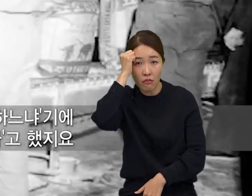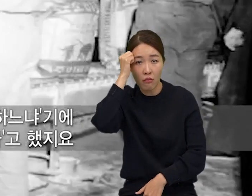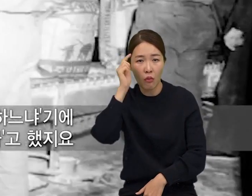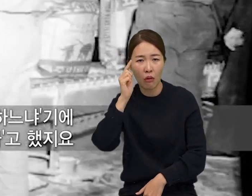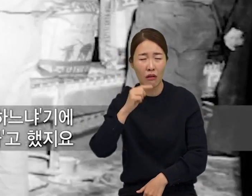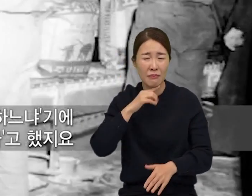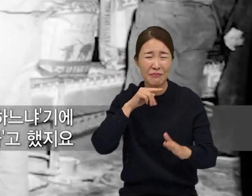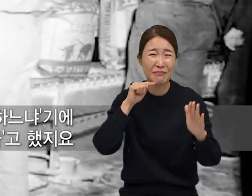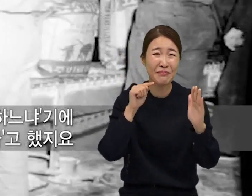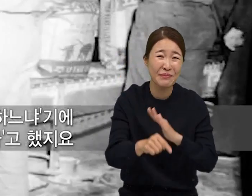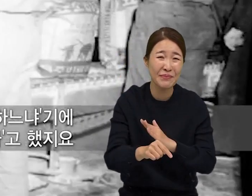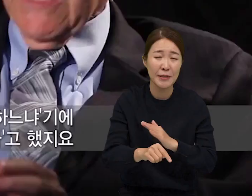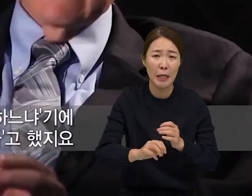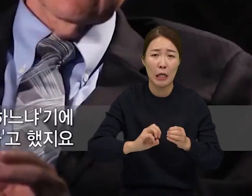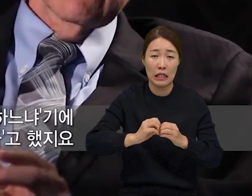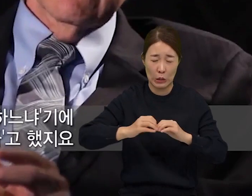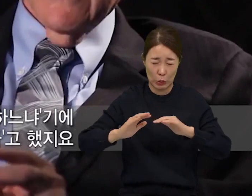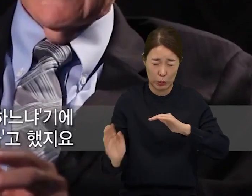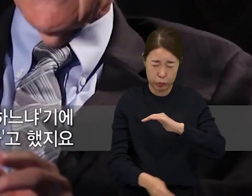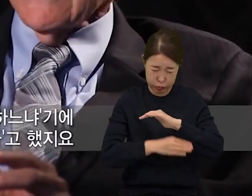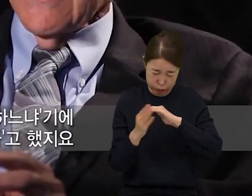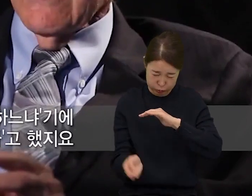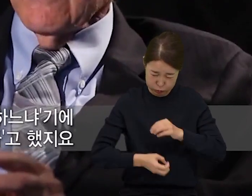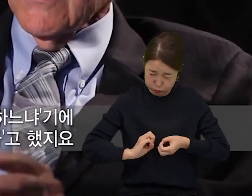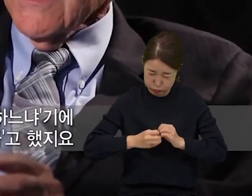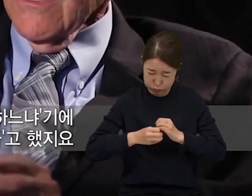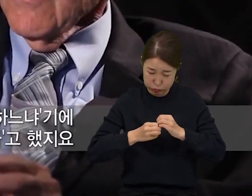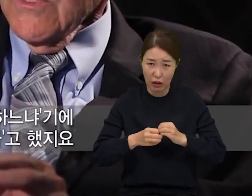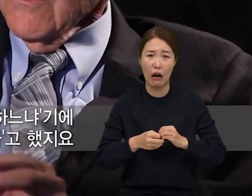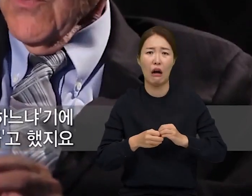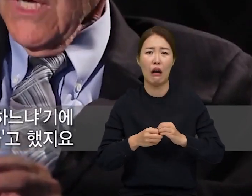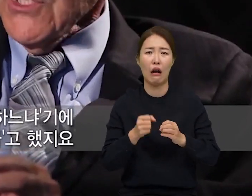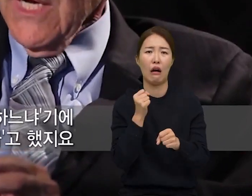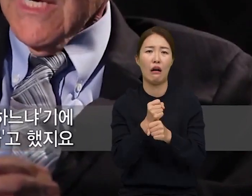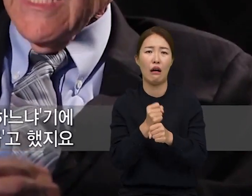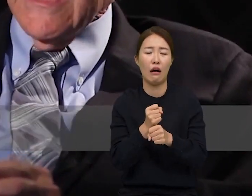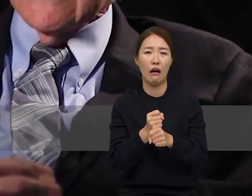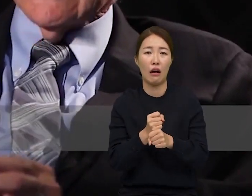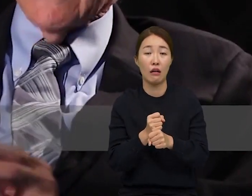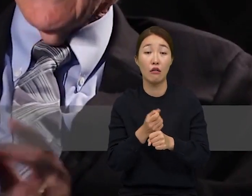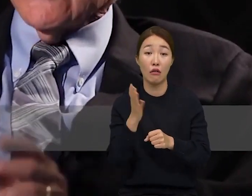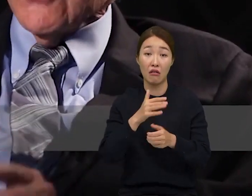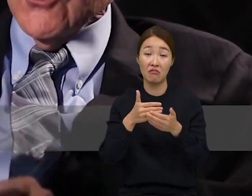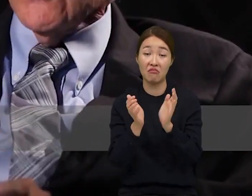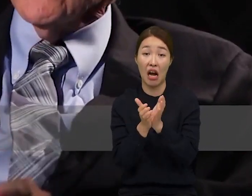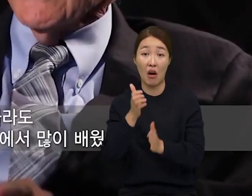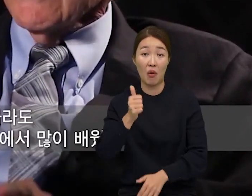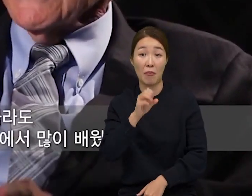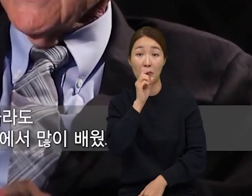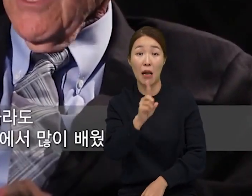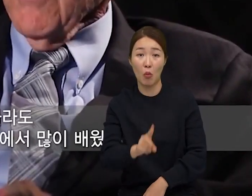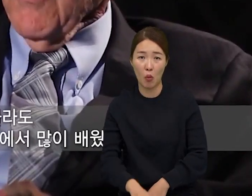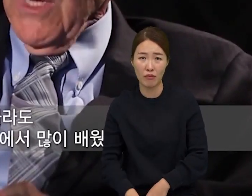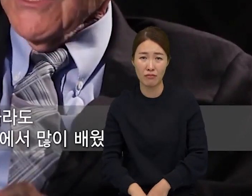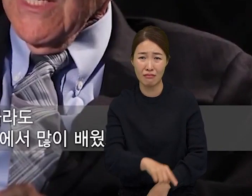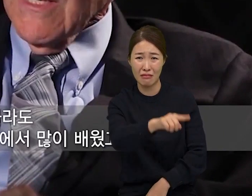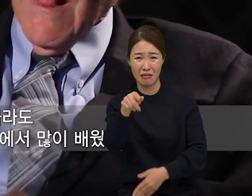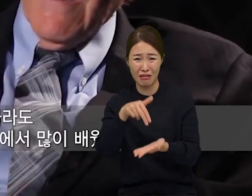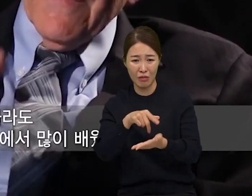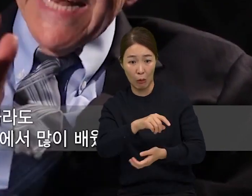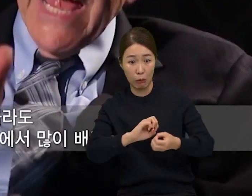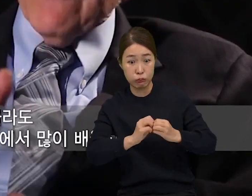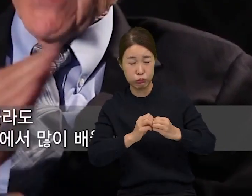Cheongju fertilizer plant? I was, oh, gosh, that terrible, terrible project. He says, to you it was a terrible